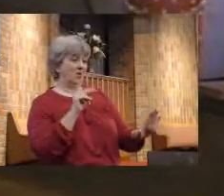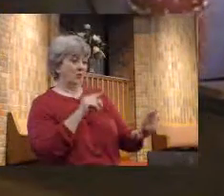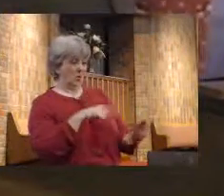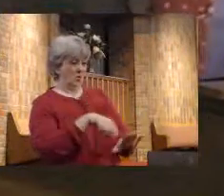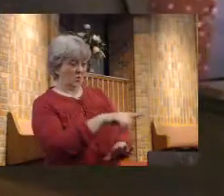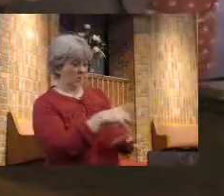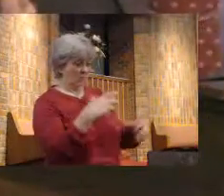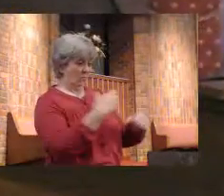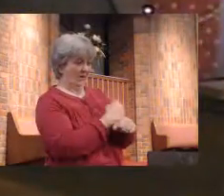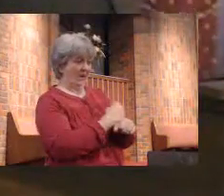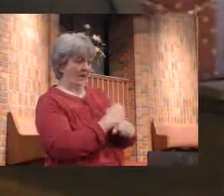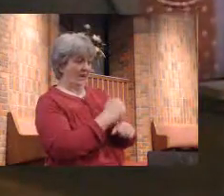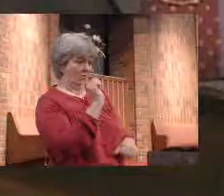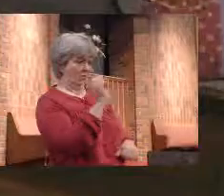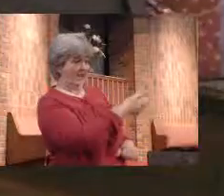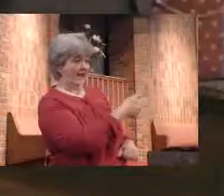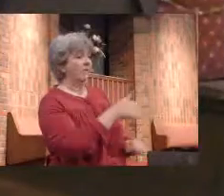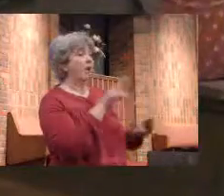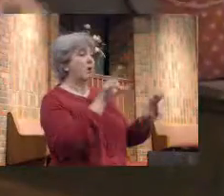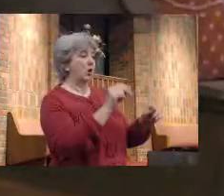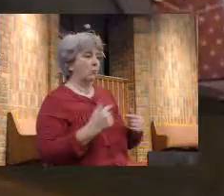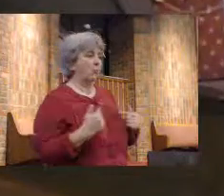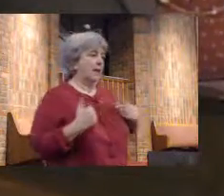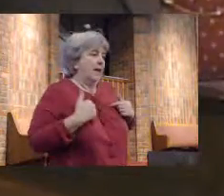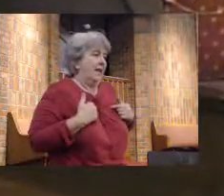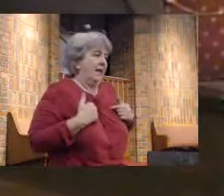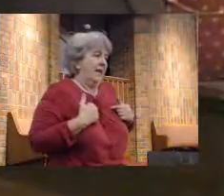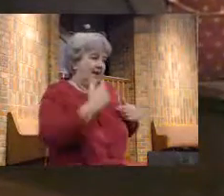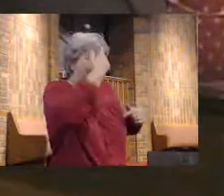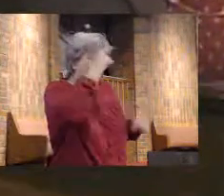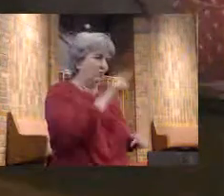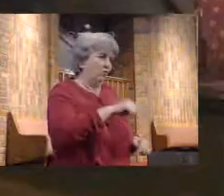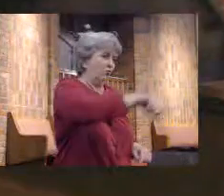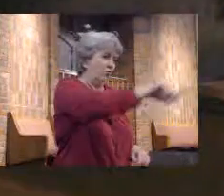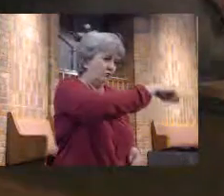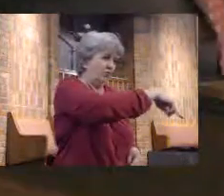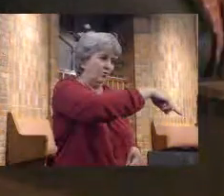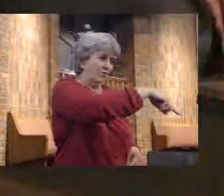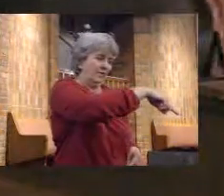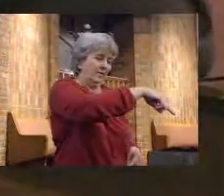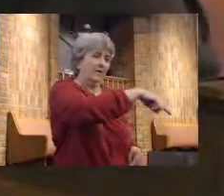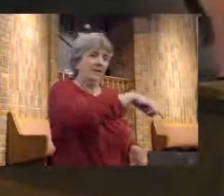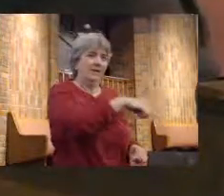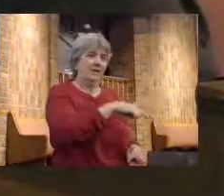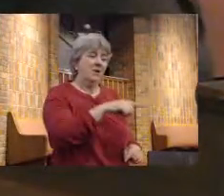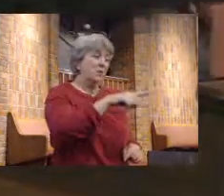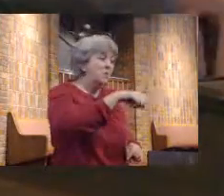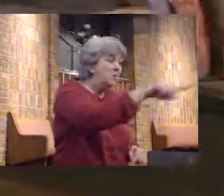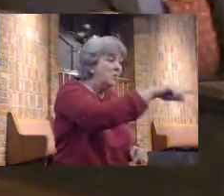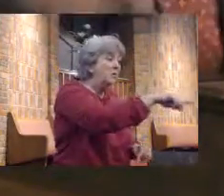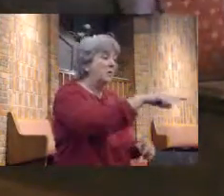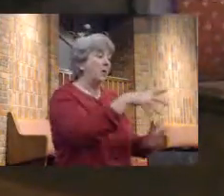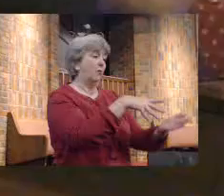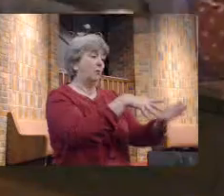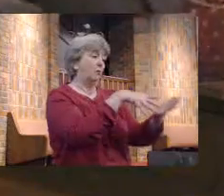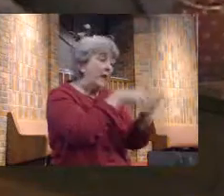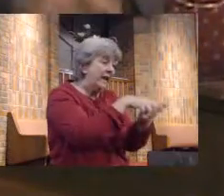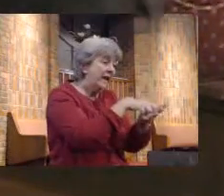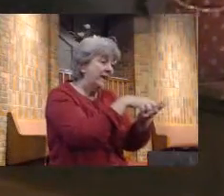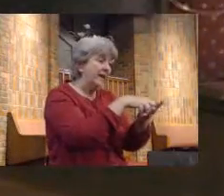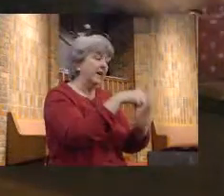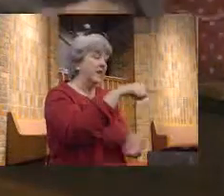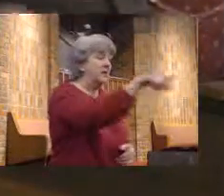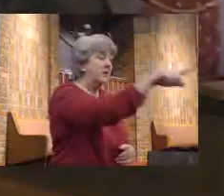nothing that you do, it's what I do for you that's going to bring you. You are weak. You can